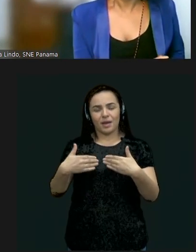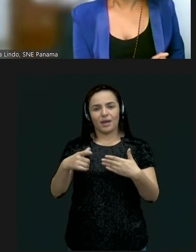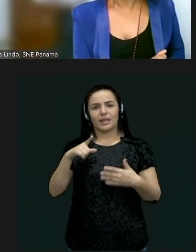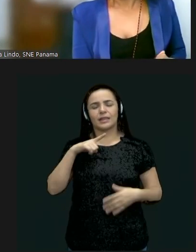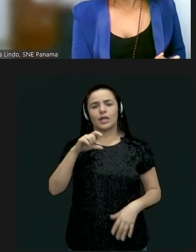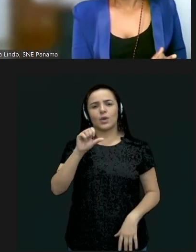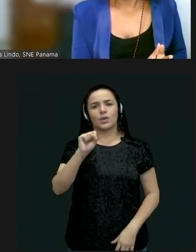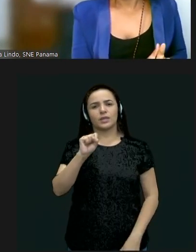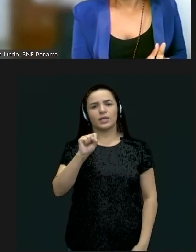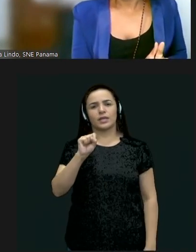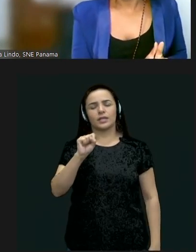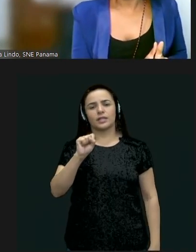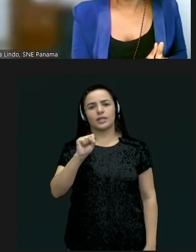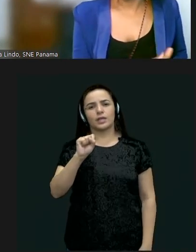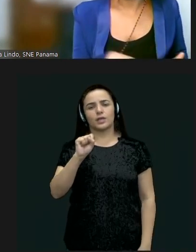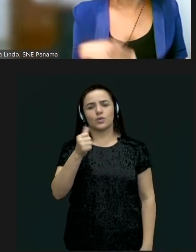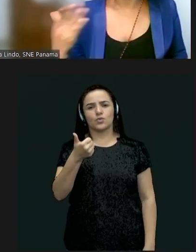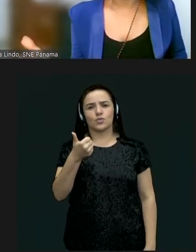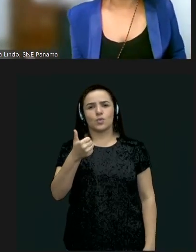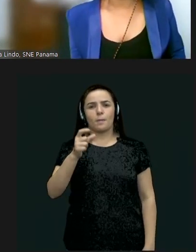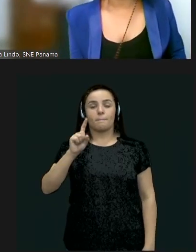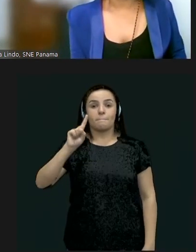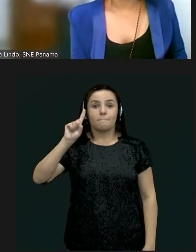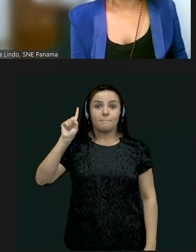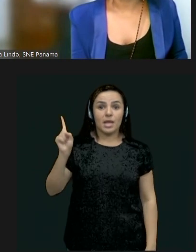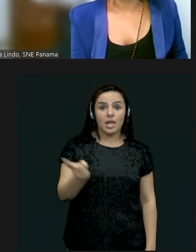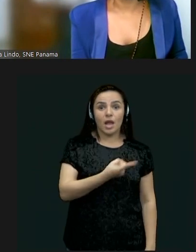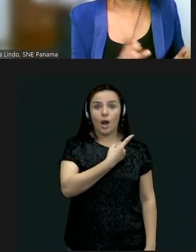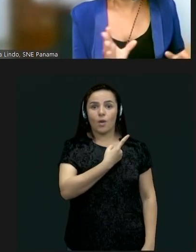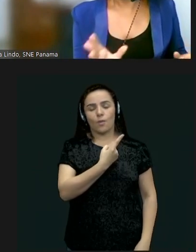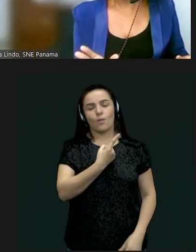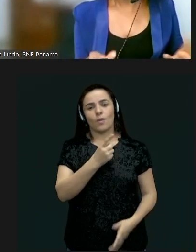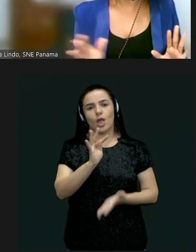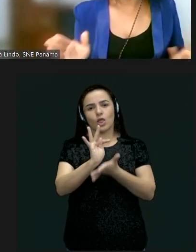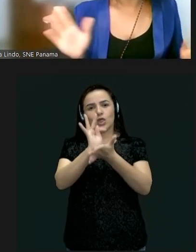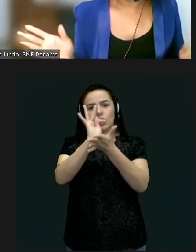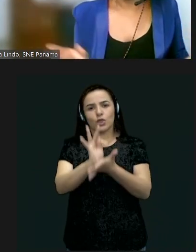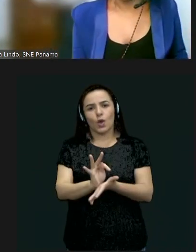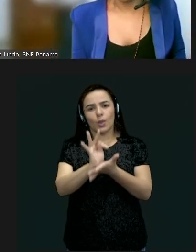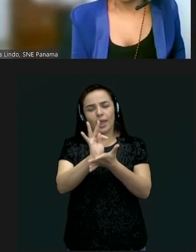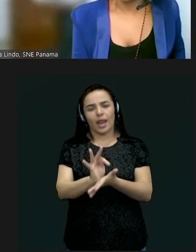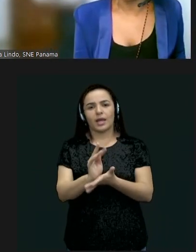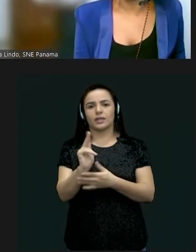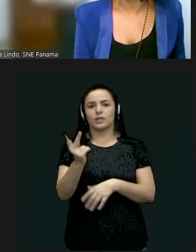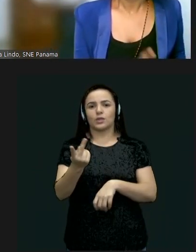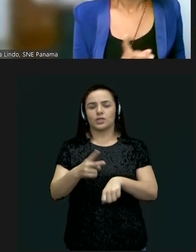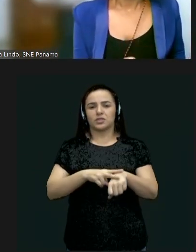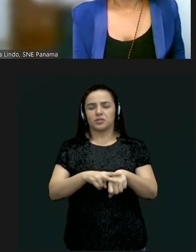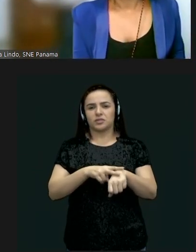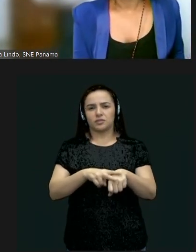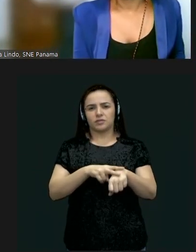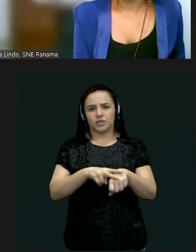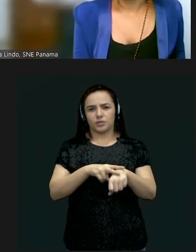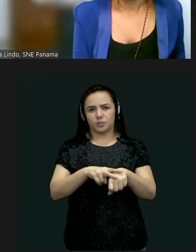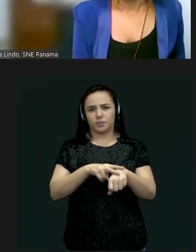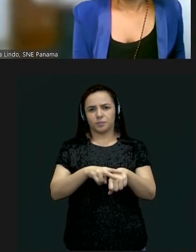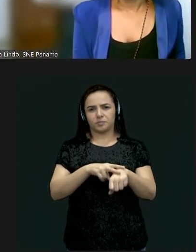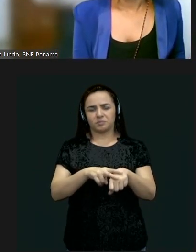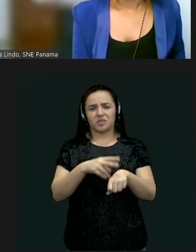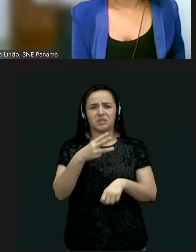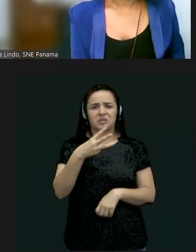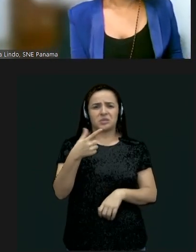around 81 million tons of green hydrogen, and for 2050, maybe depending